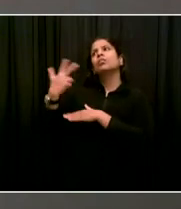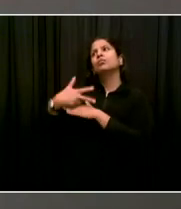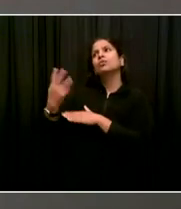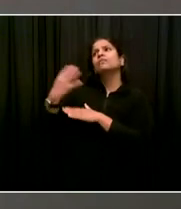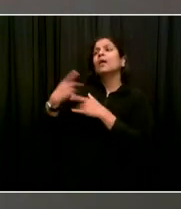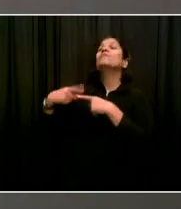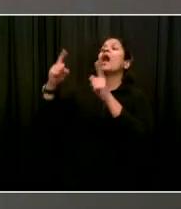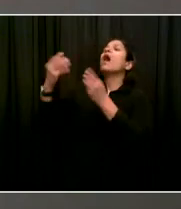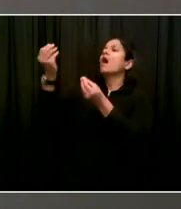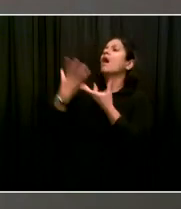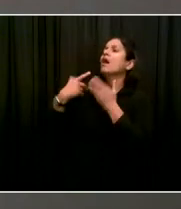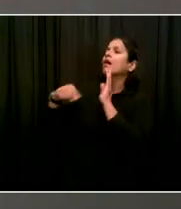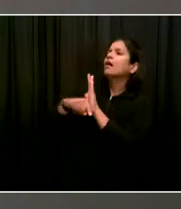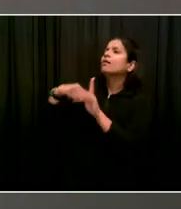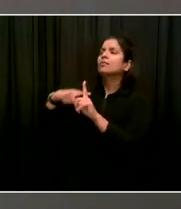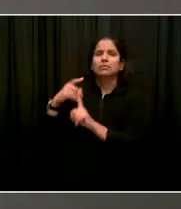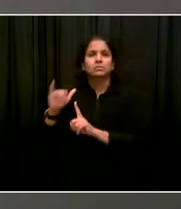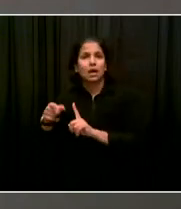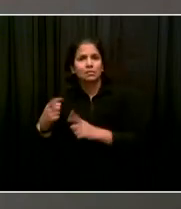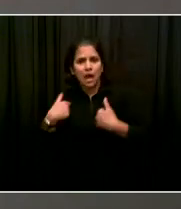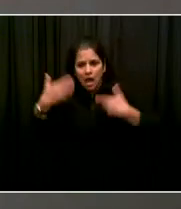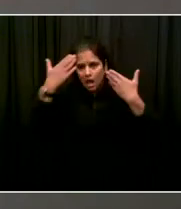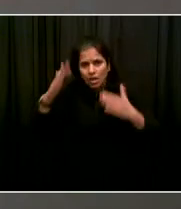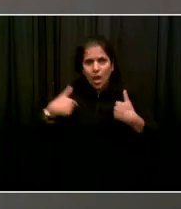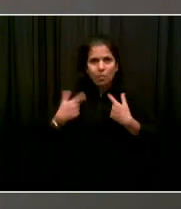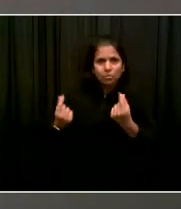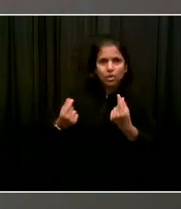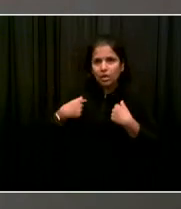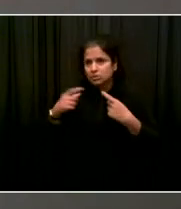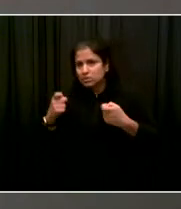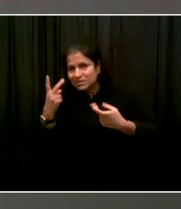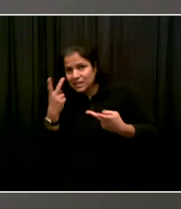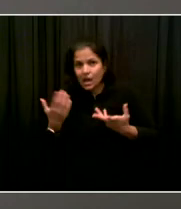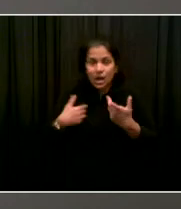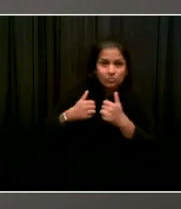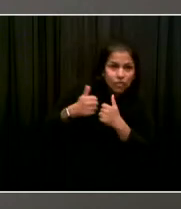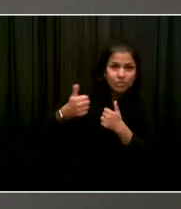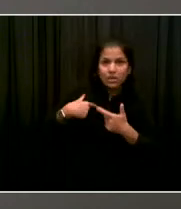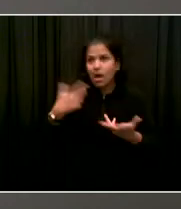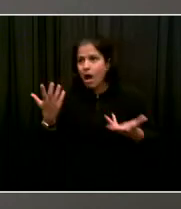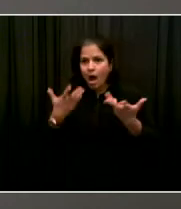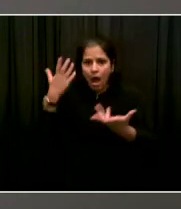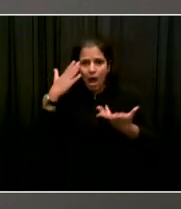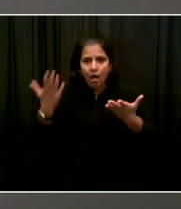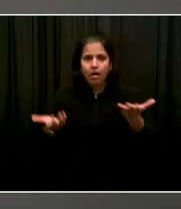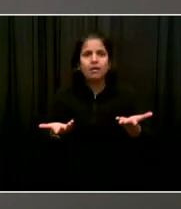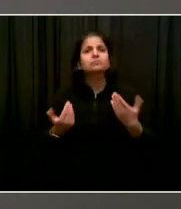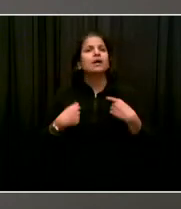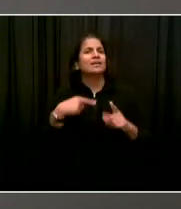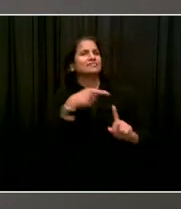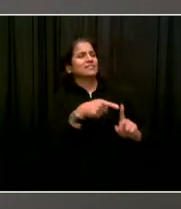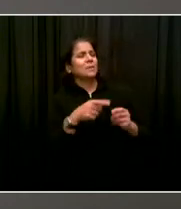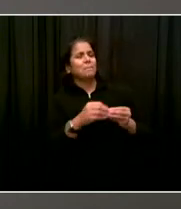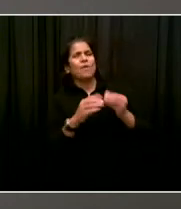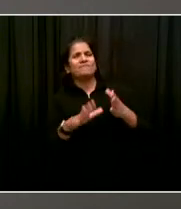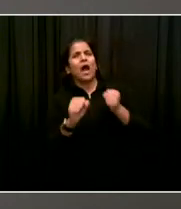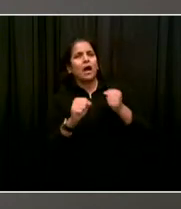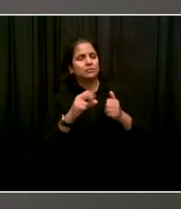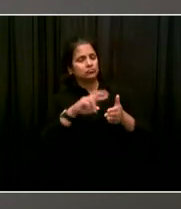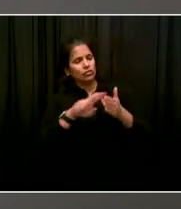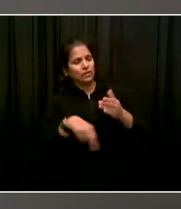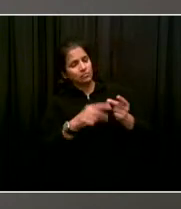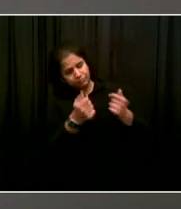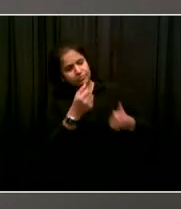seek the right treatments and isolation if necessary. What we're doing, and it will be seen as early